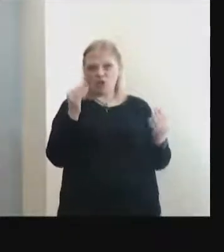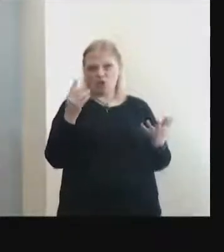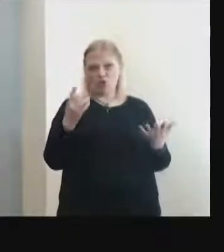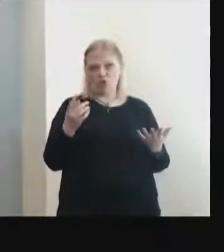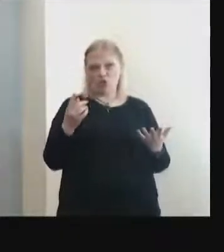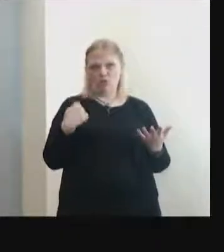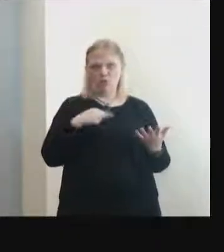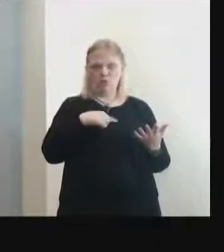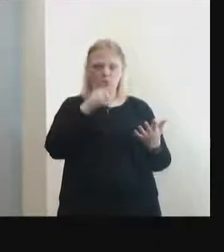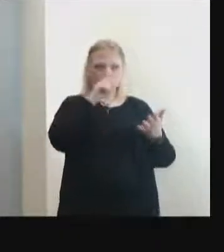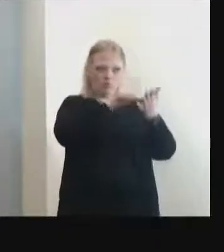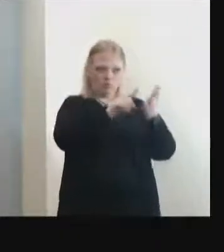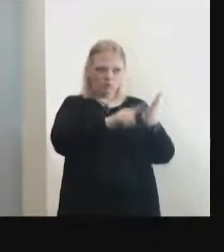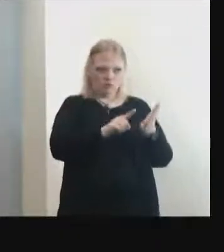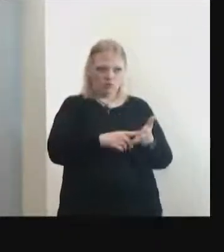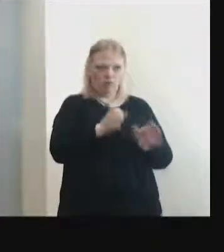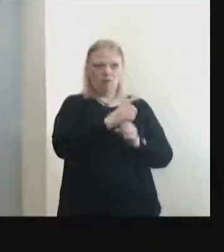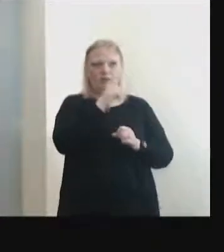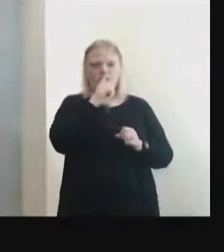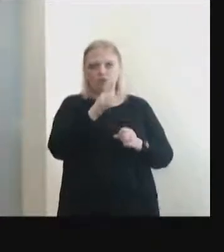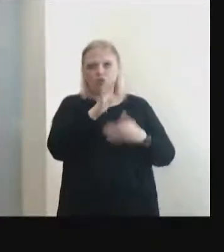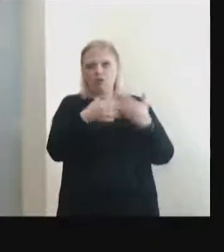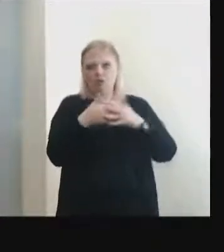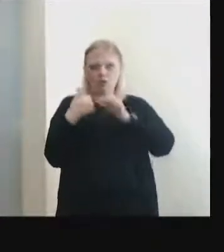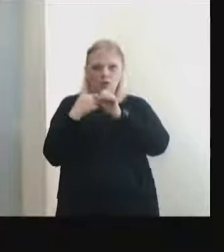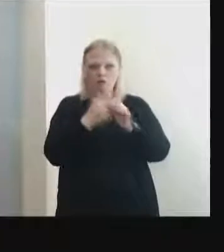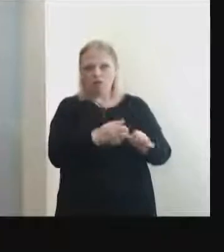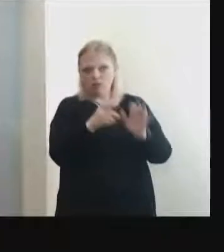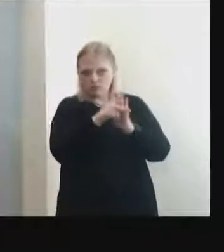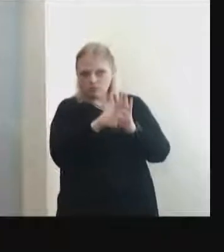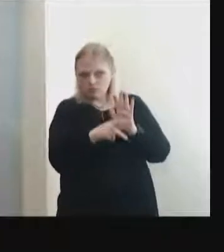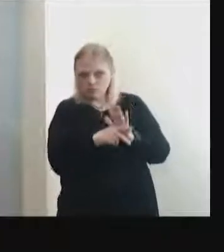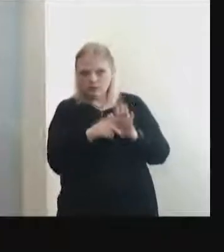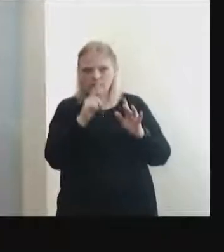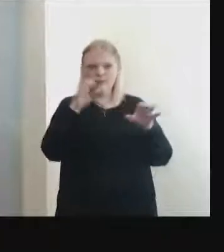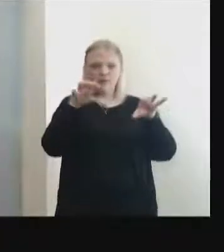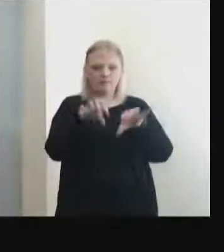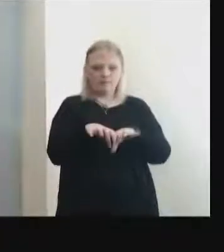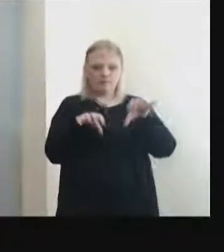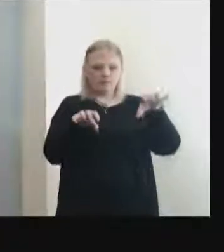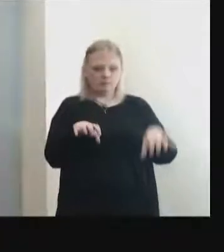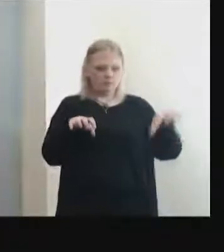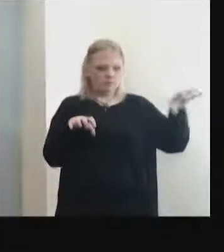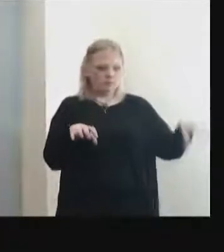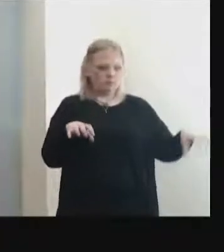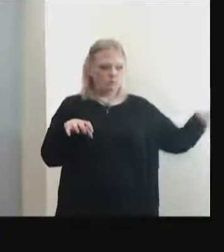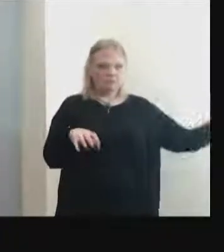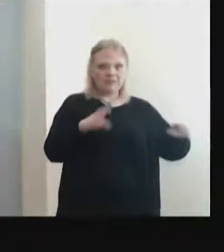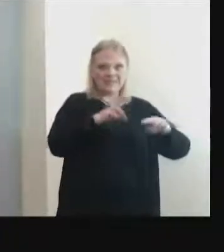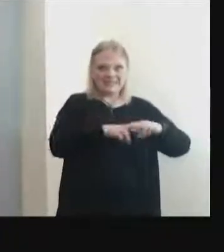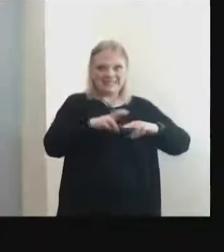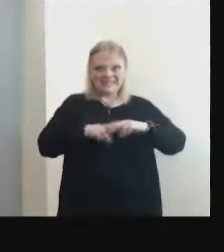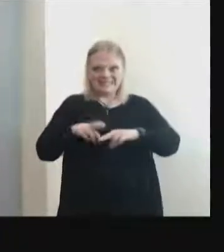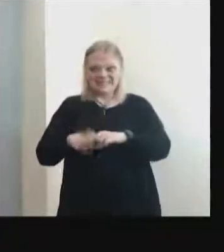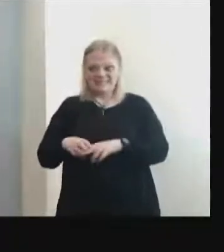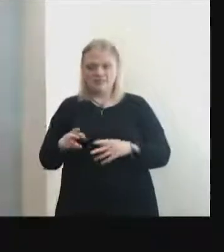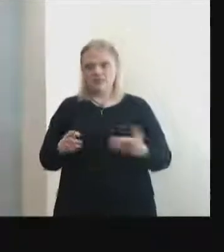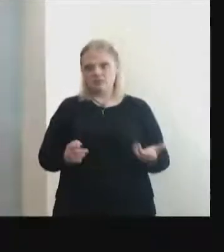and ensure every food vendor is following proper protocols. They have to be spacing among the seats. We know sometimes